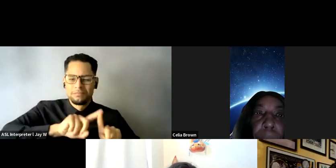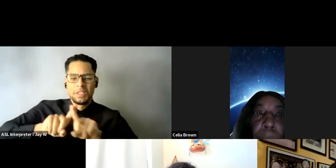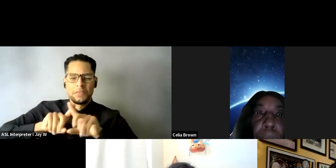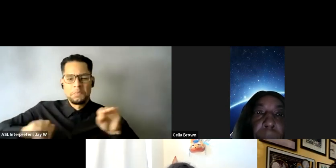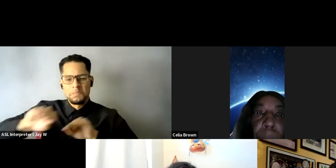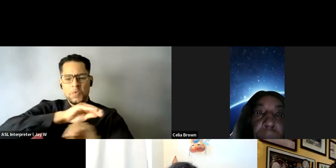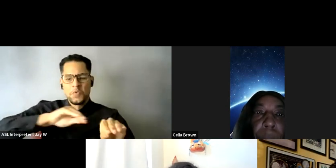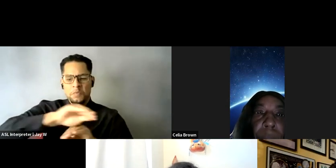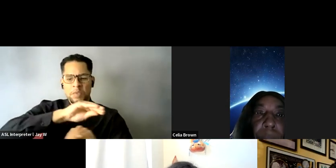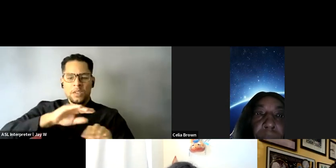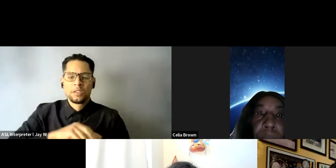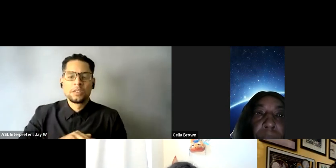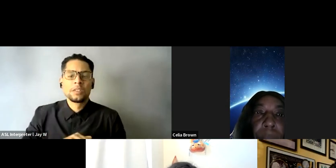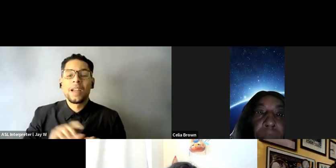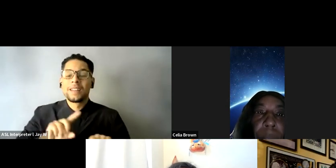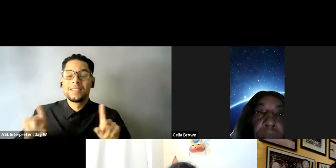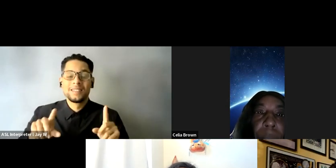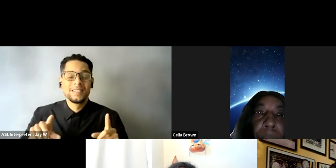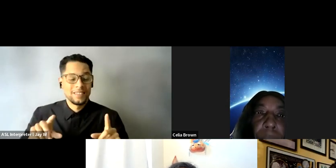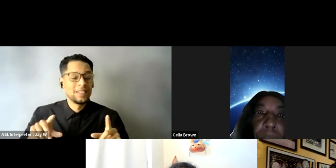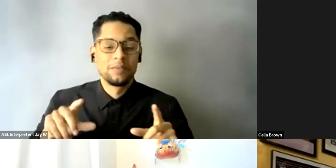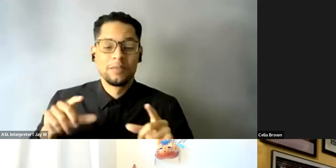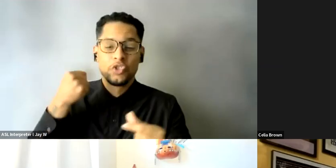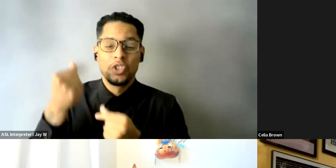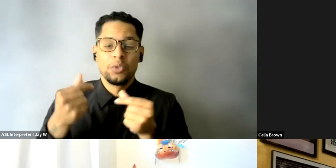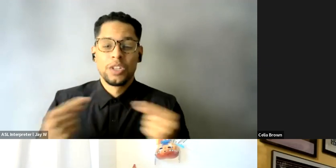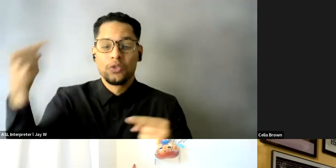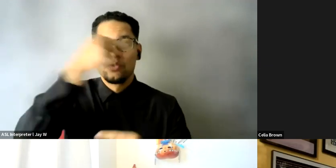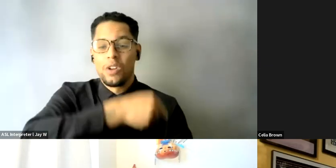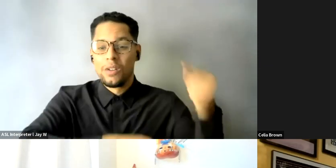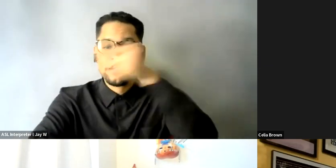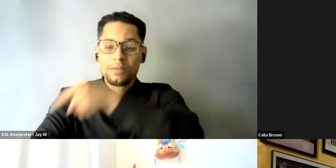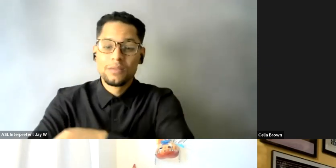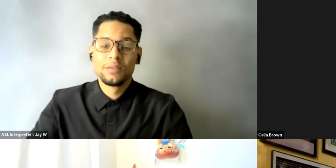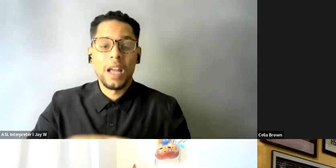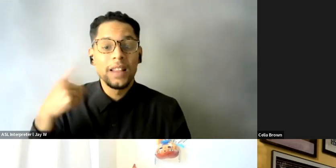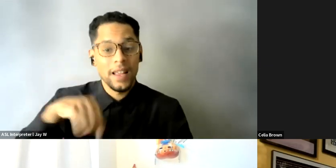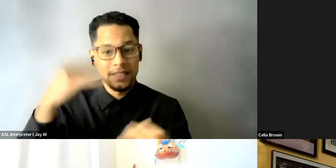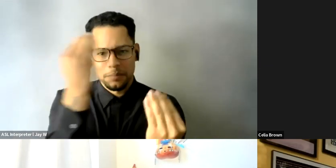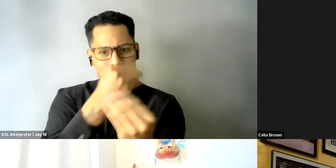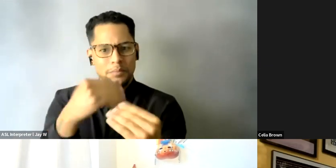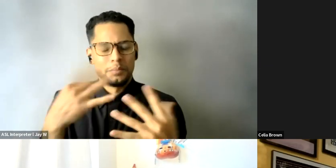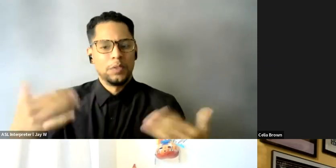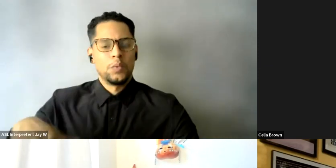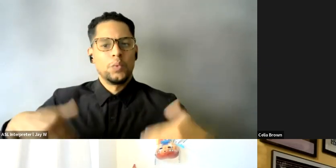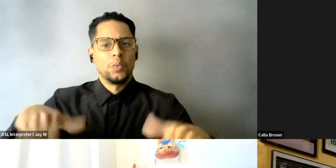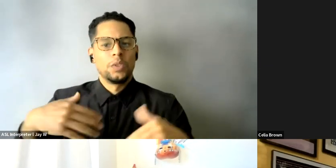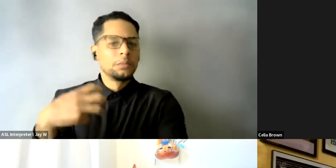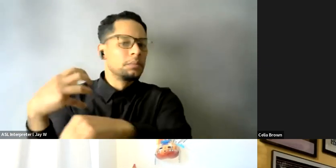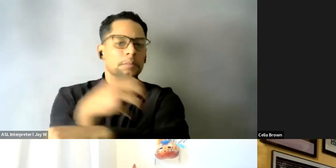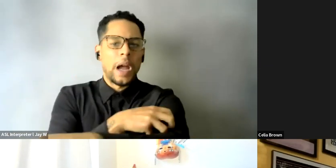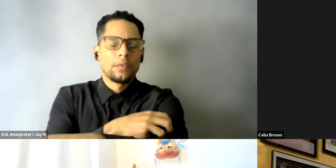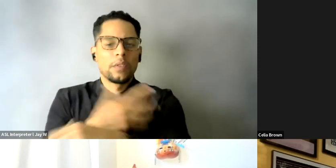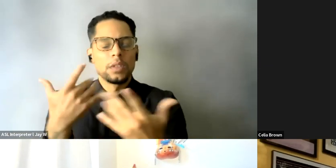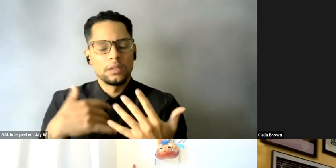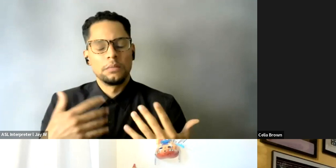kind of across generation. And I think there's a beauty to that and a sacredness to that I just want to highlight as